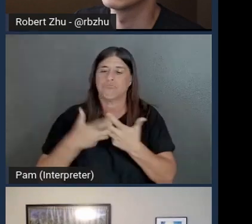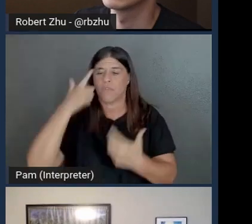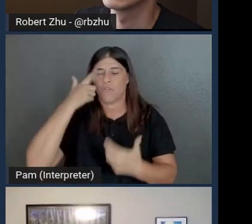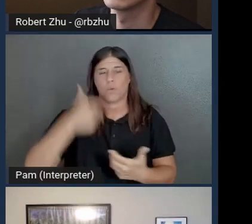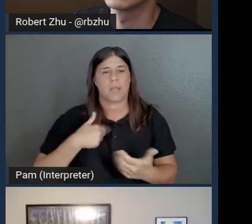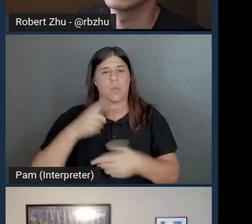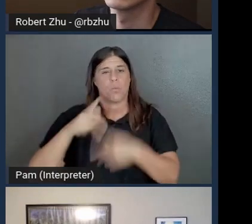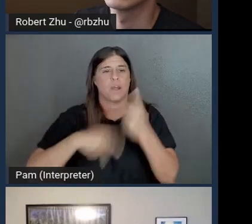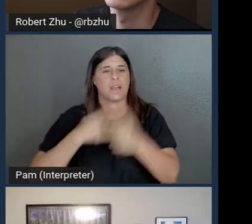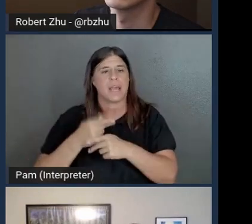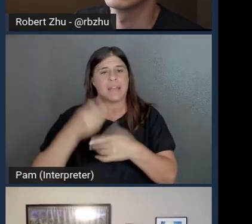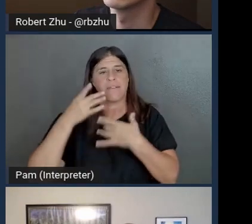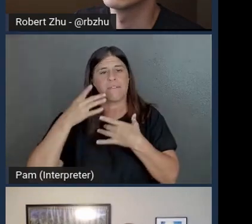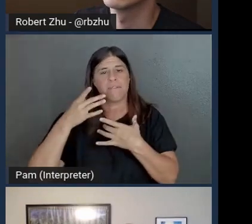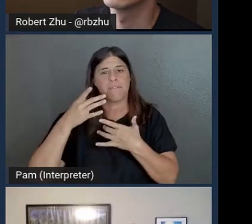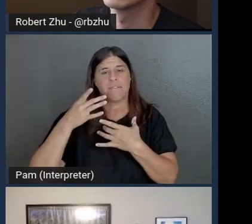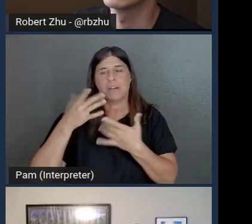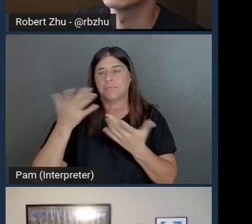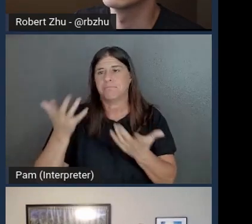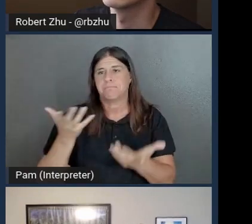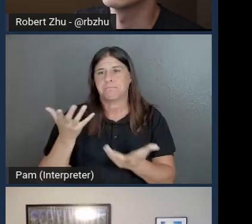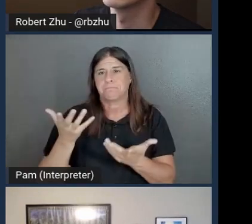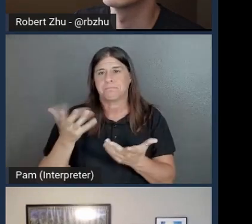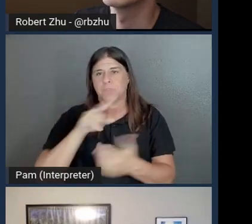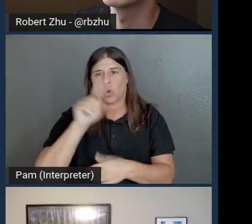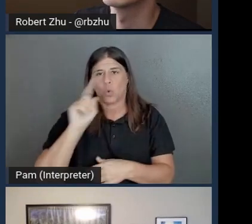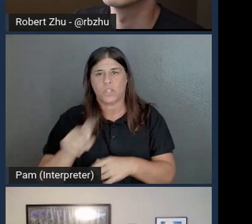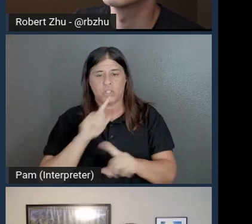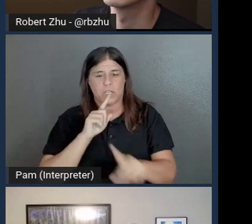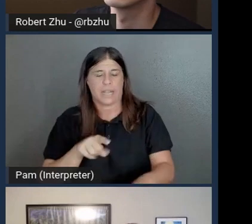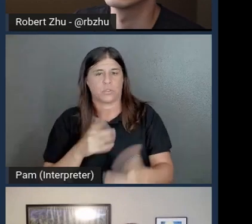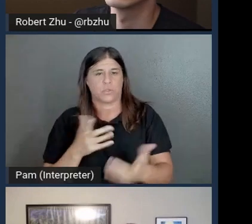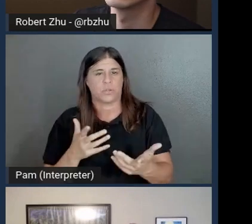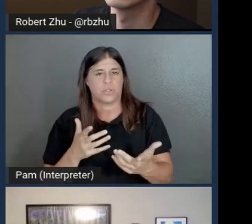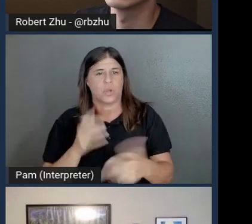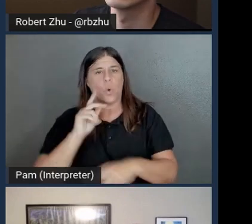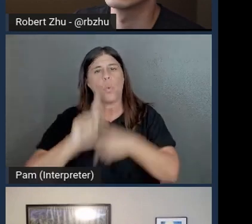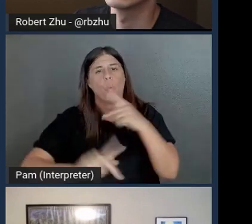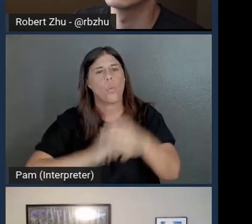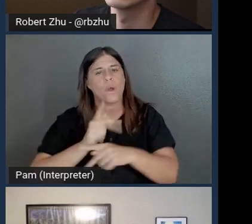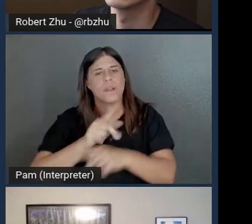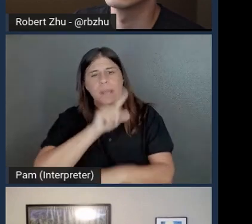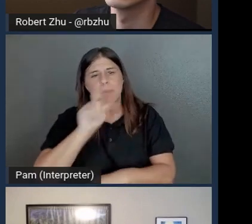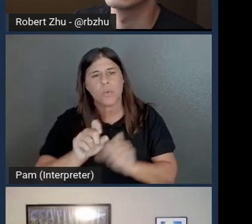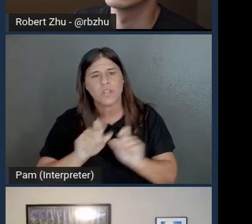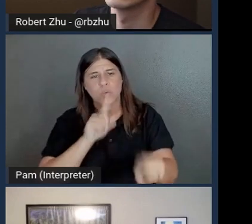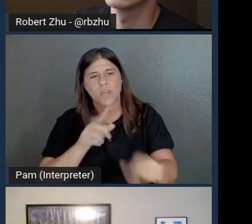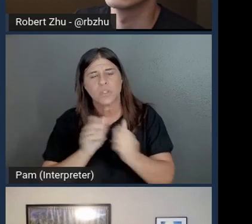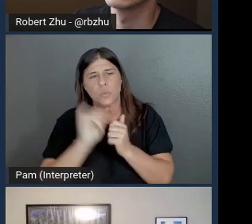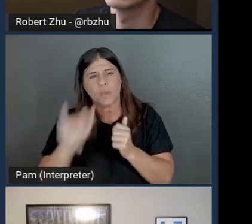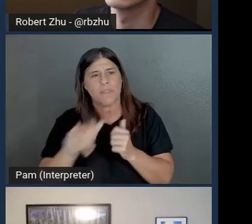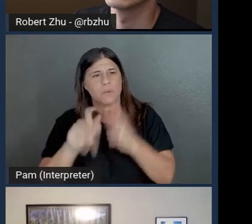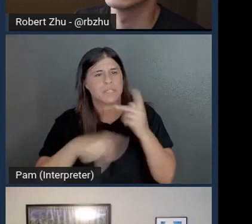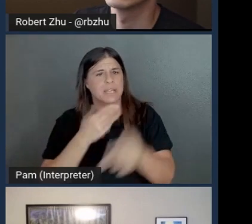type of interest, questions I'm answering. So what type of questions can you answer with these sorts of things?